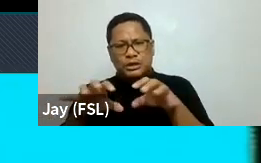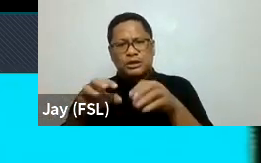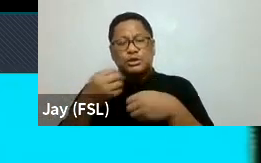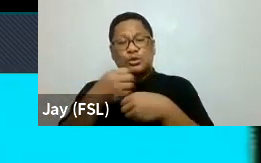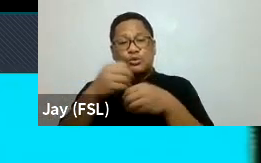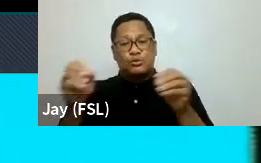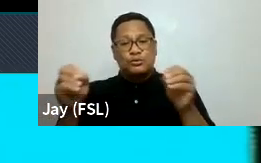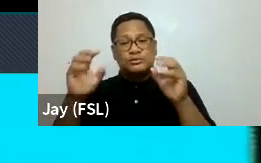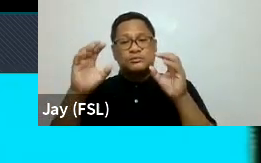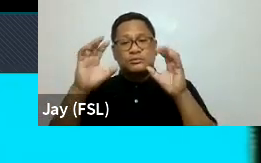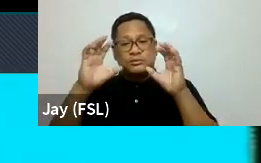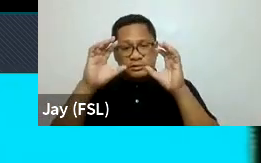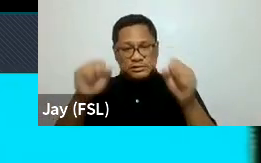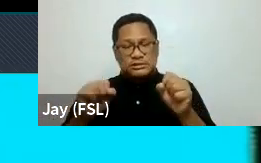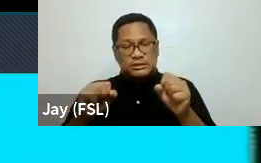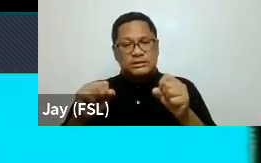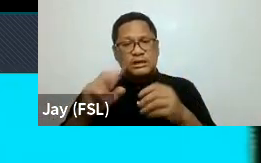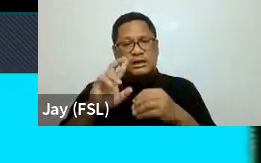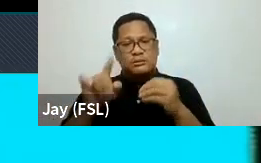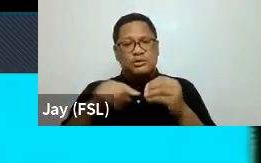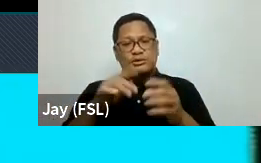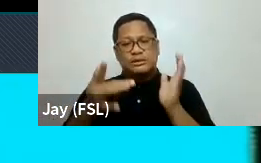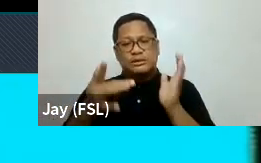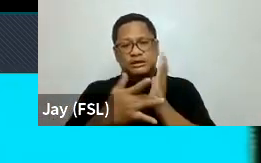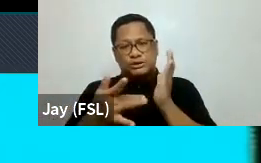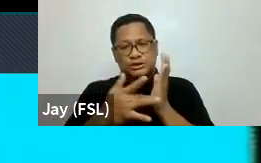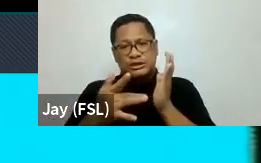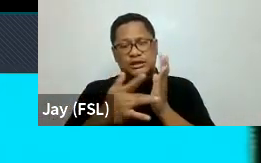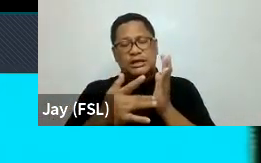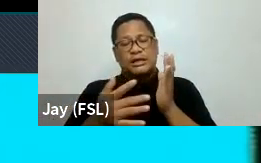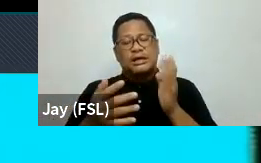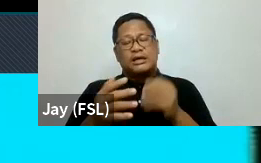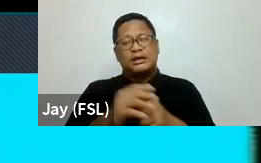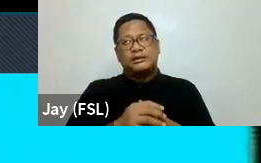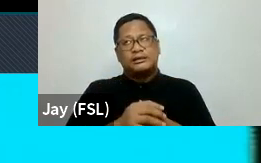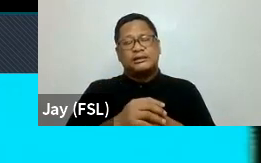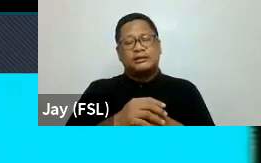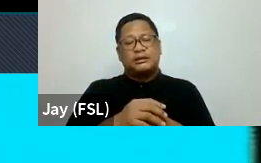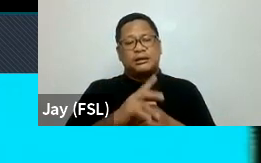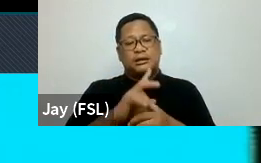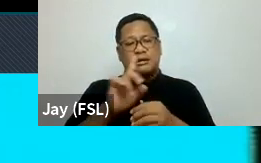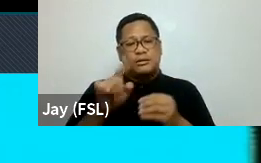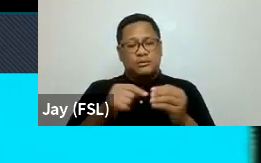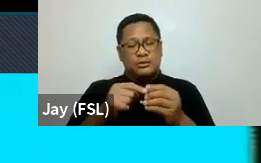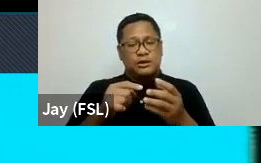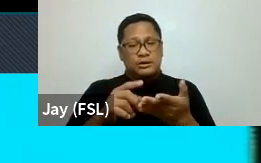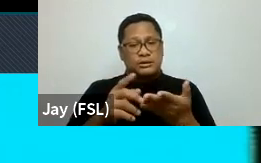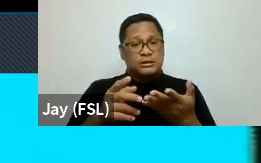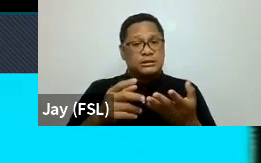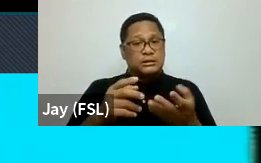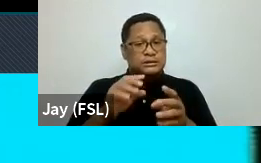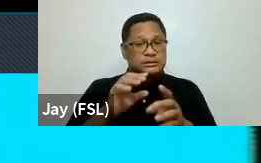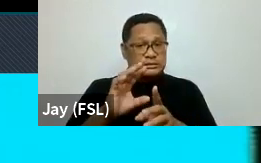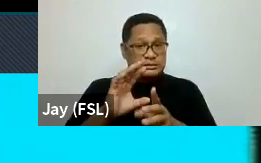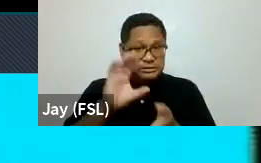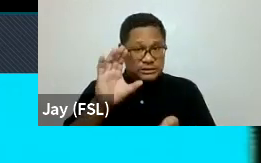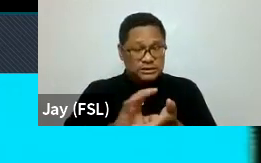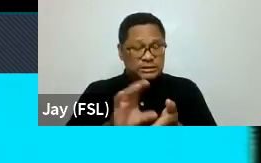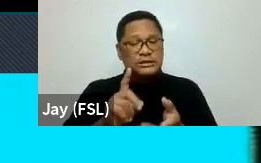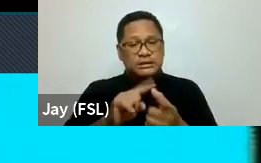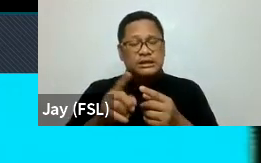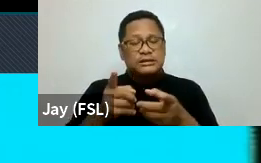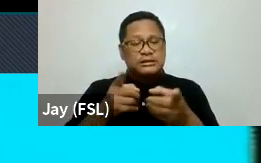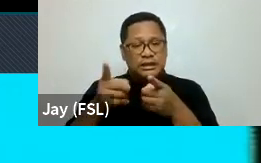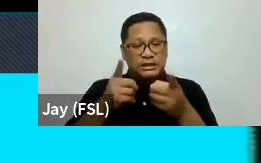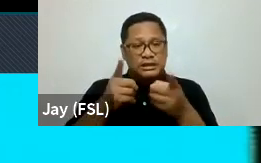of the Philippines Technology and Livelihood Resource Center. Okay. I was writing, producing, directing business